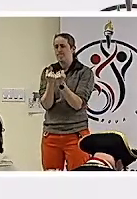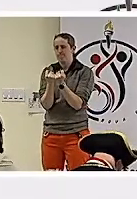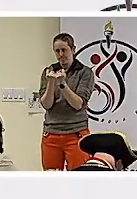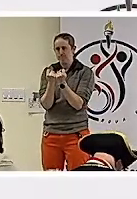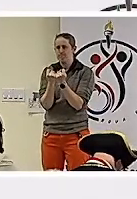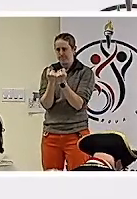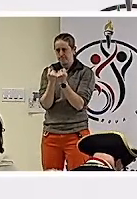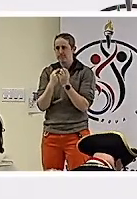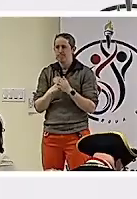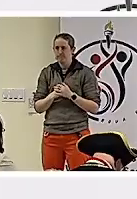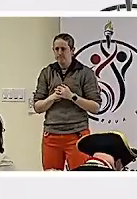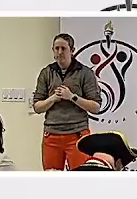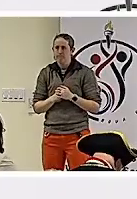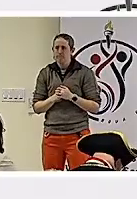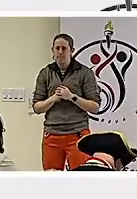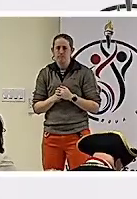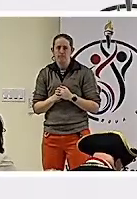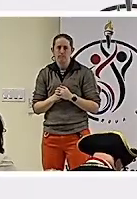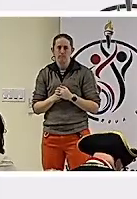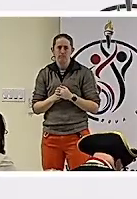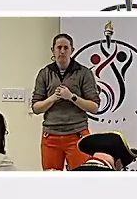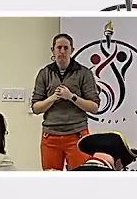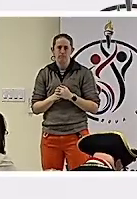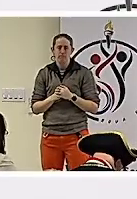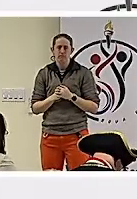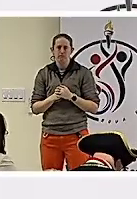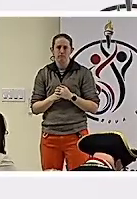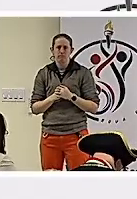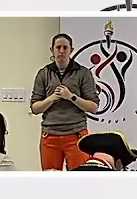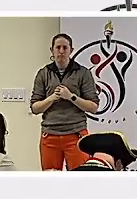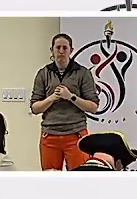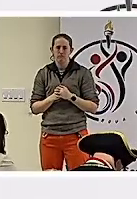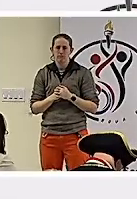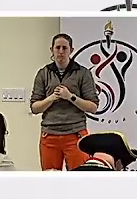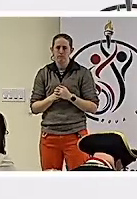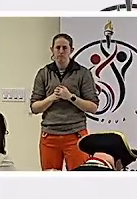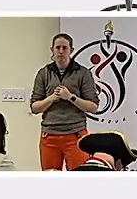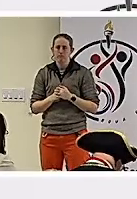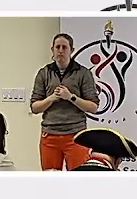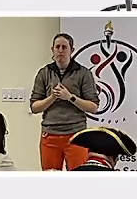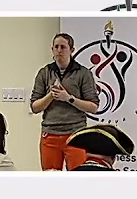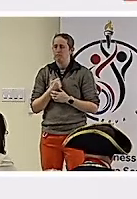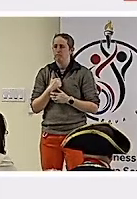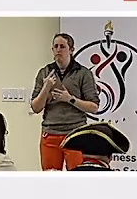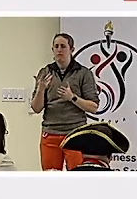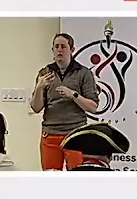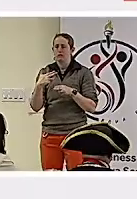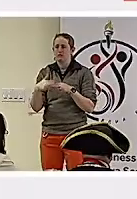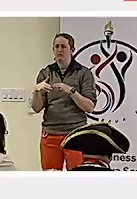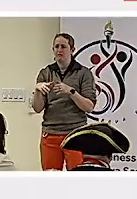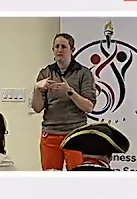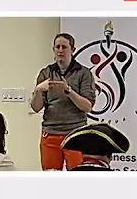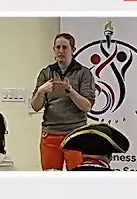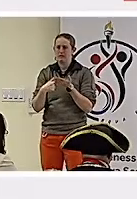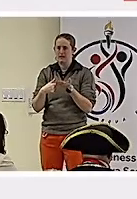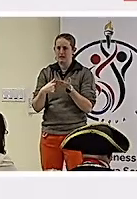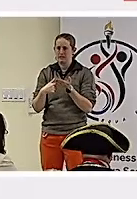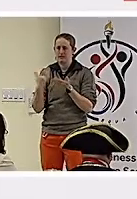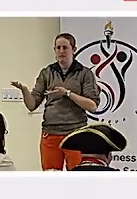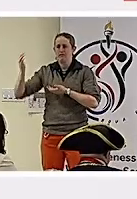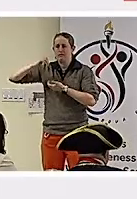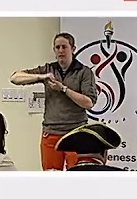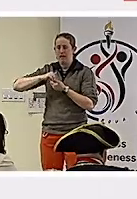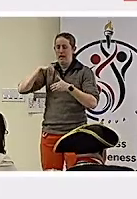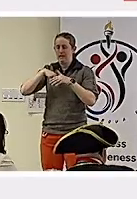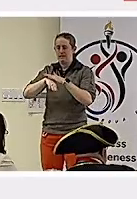with. Just a little bit, I'd like to talk about the Partnership for Access Awareness Nova